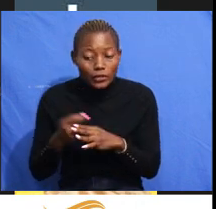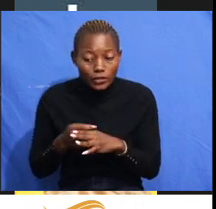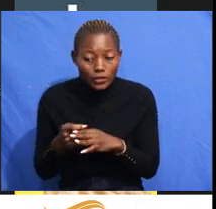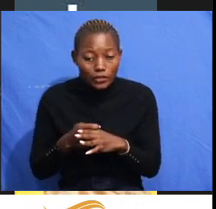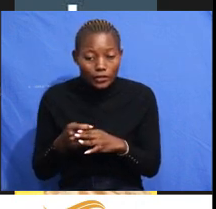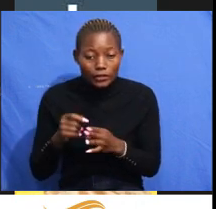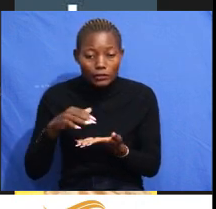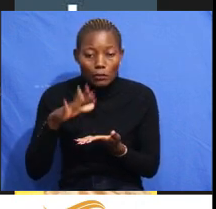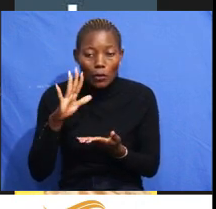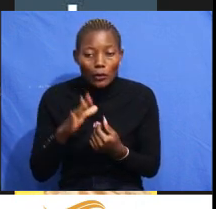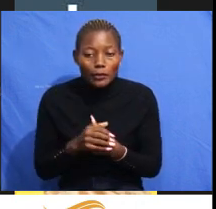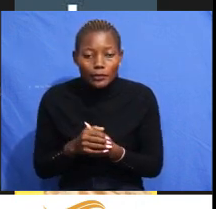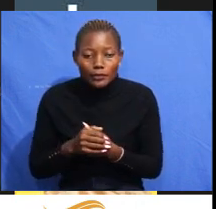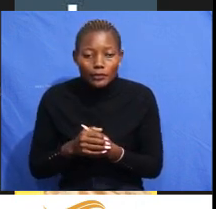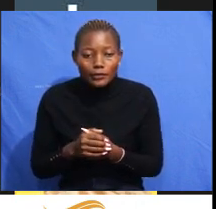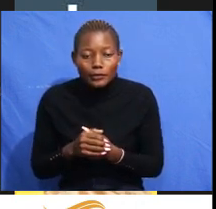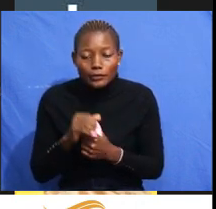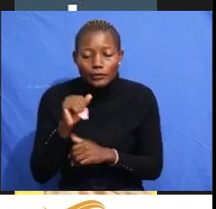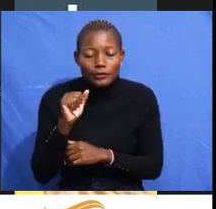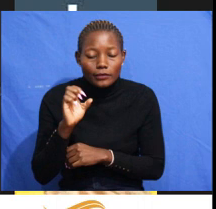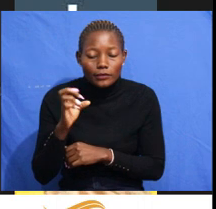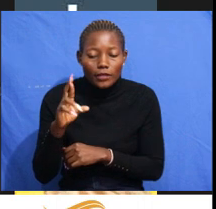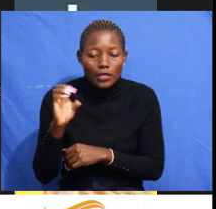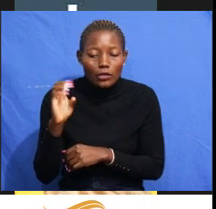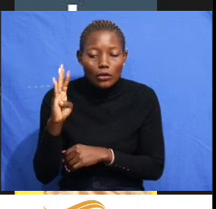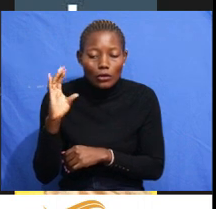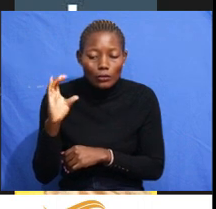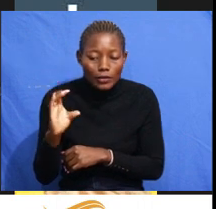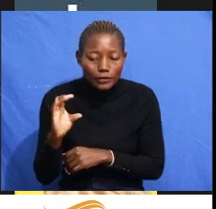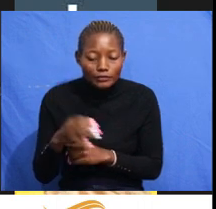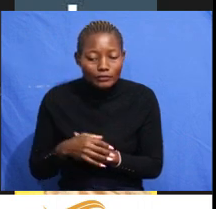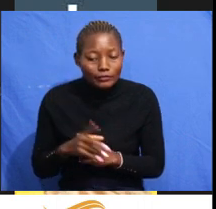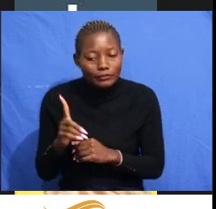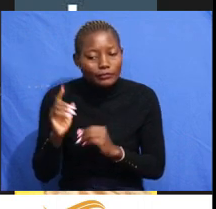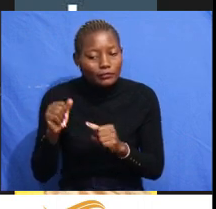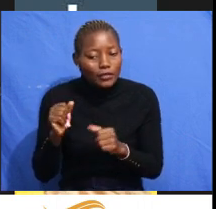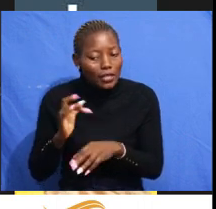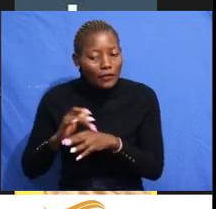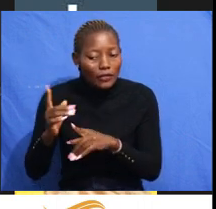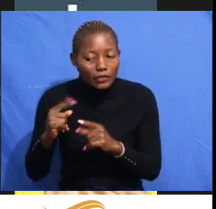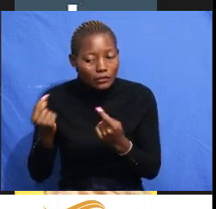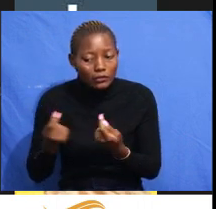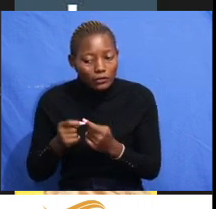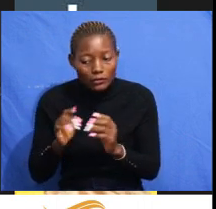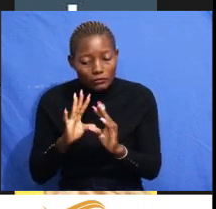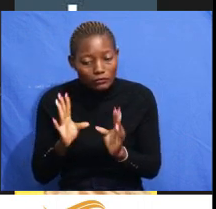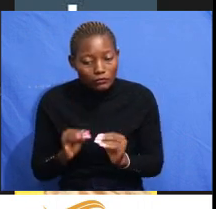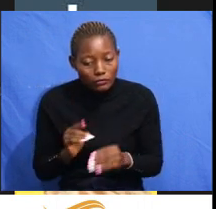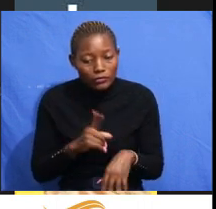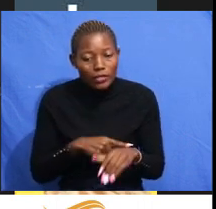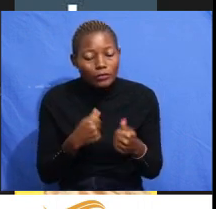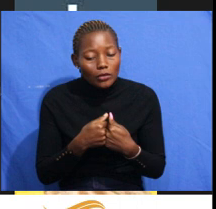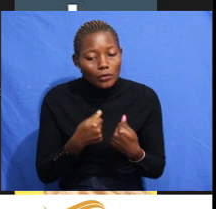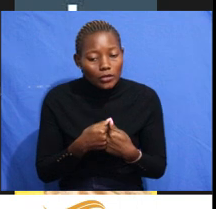more of aerobic, is it going to affect the team during the match